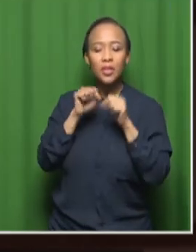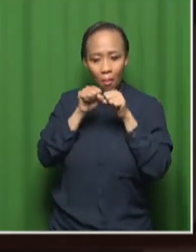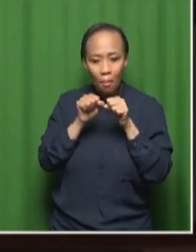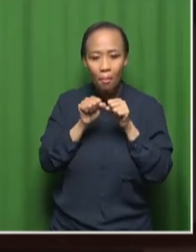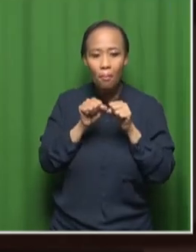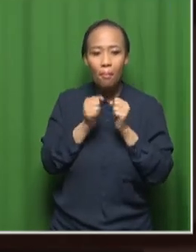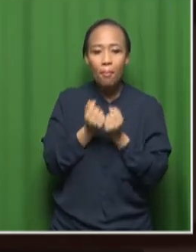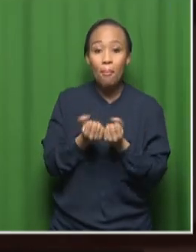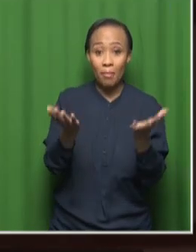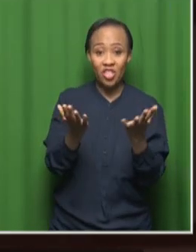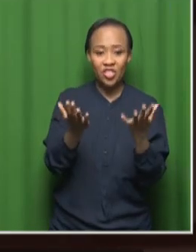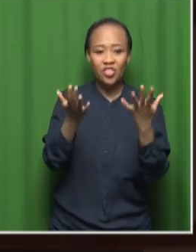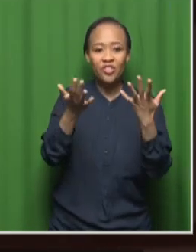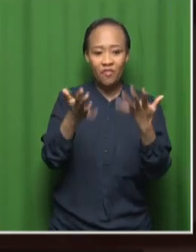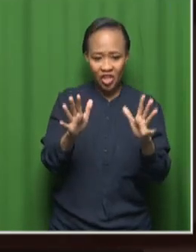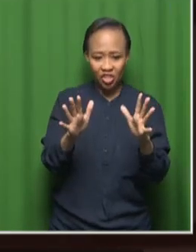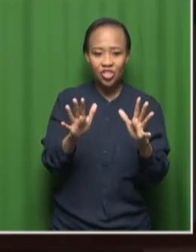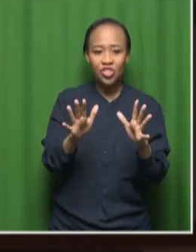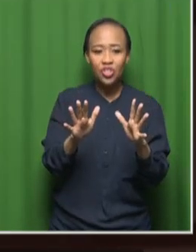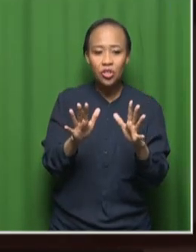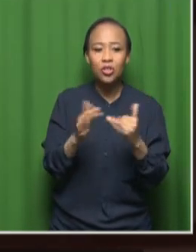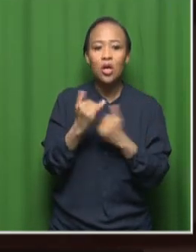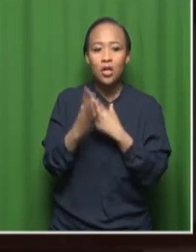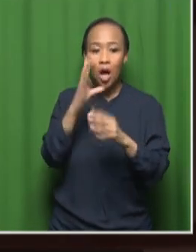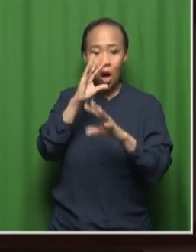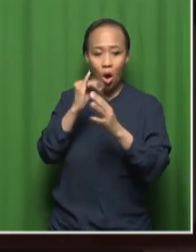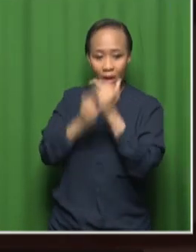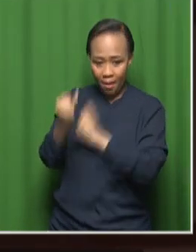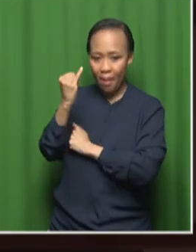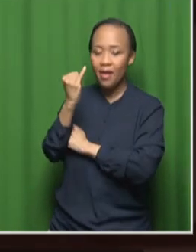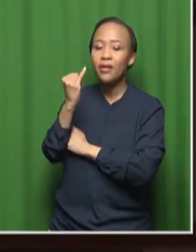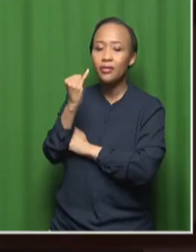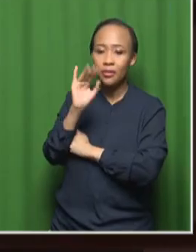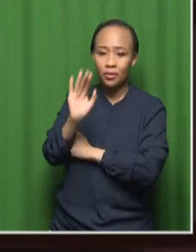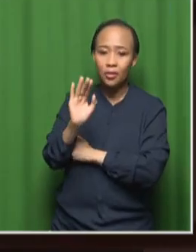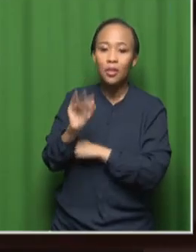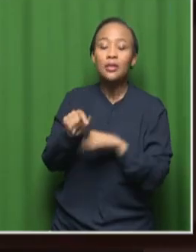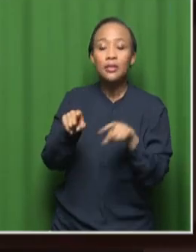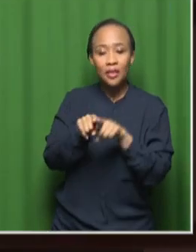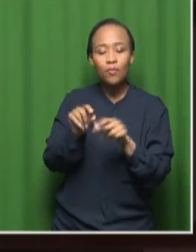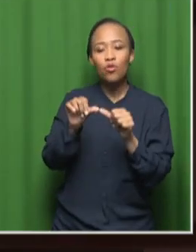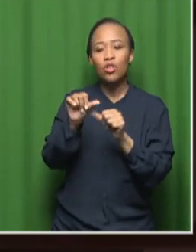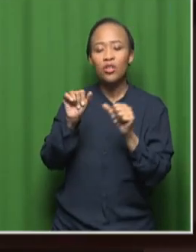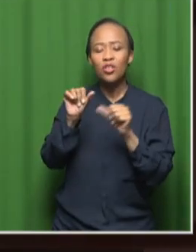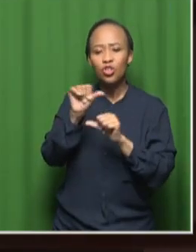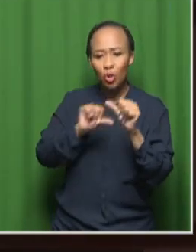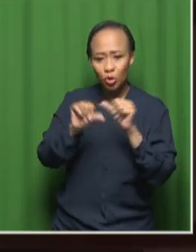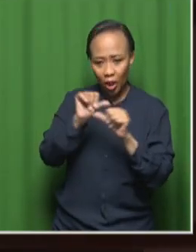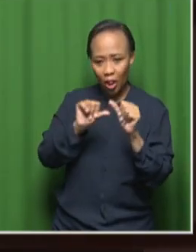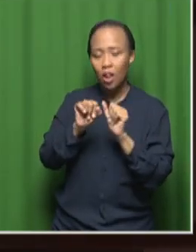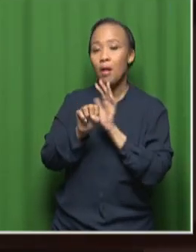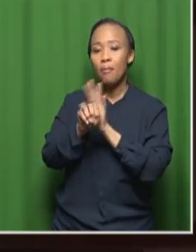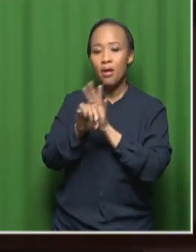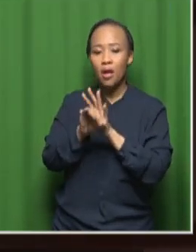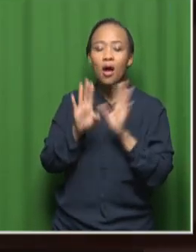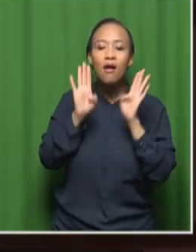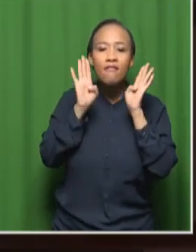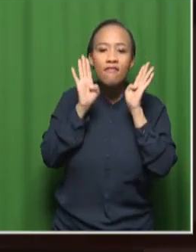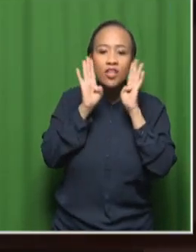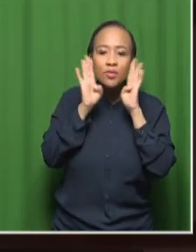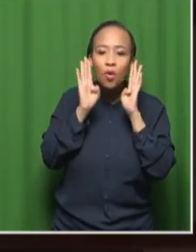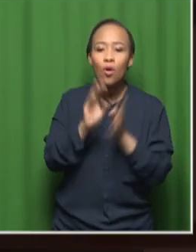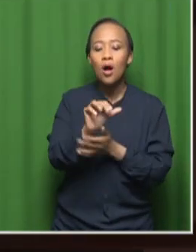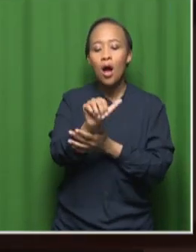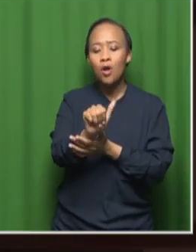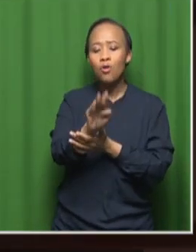even in distribution. So they can get me on, it's fine to leave my social handles. Yeah, as long as you're comfortable. They can search me on Facebook. It's